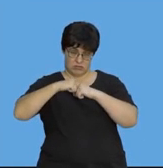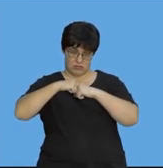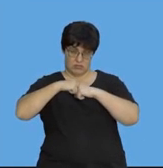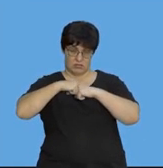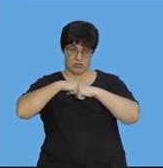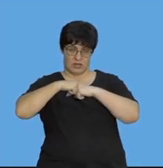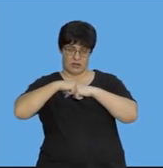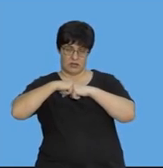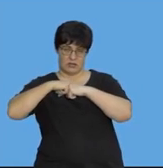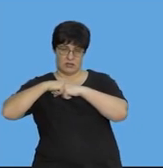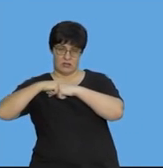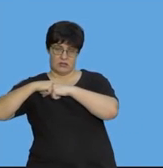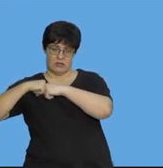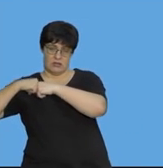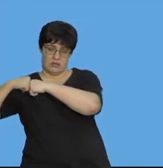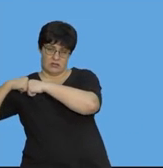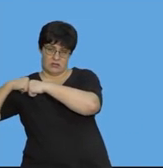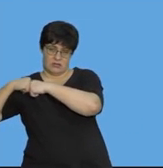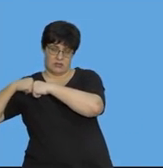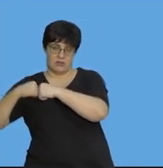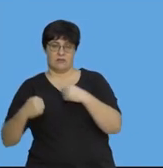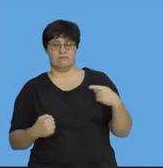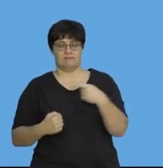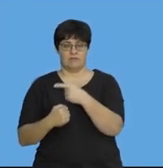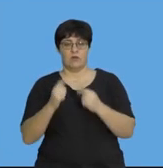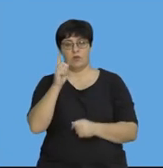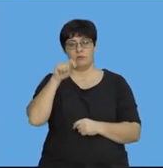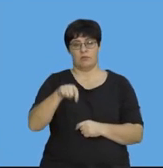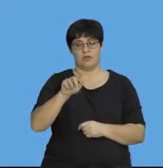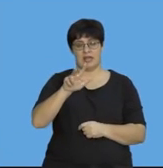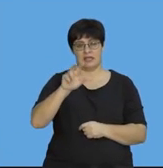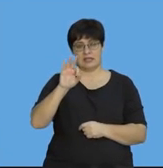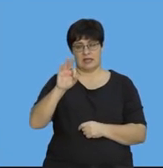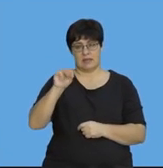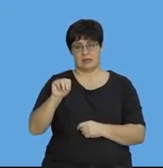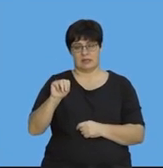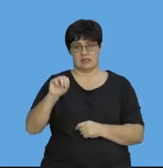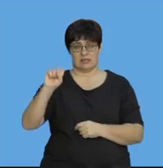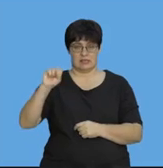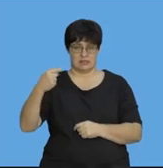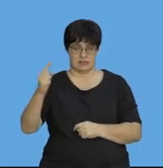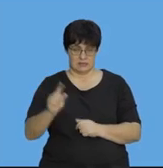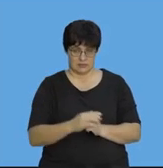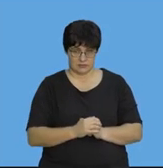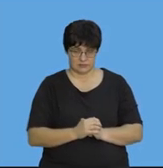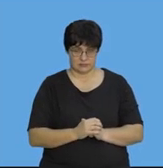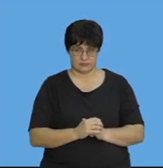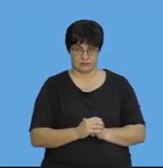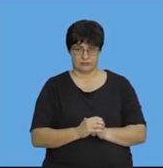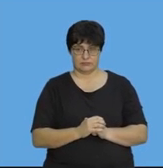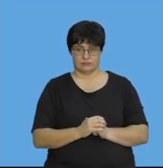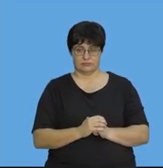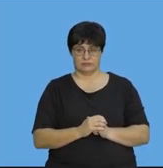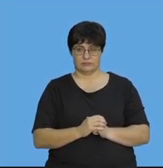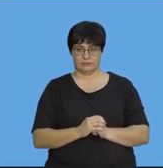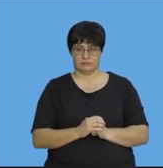and afterwards they're one object, and they're going at 1.83 meters per second.